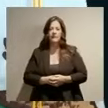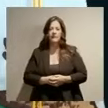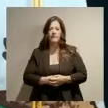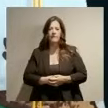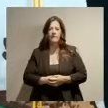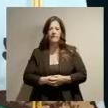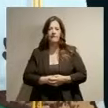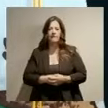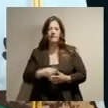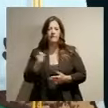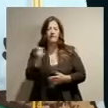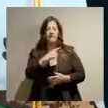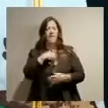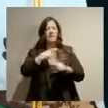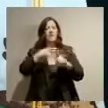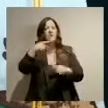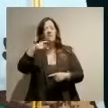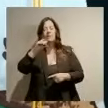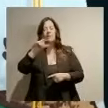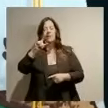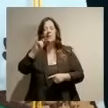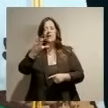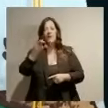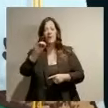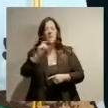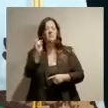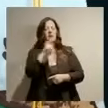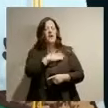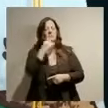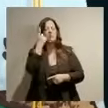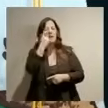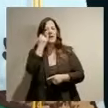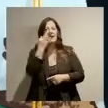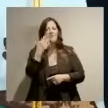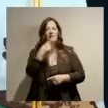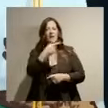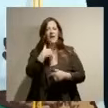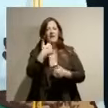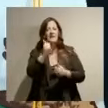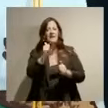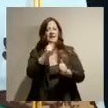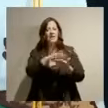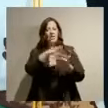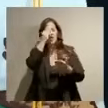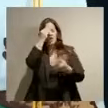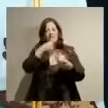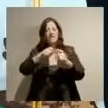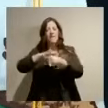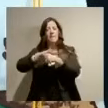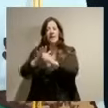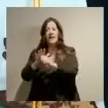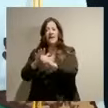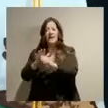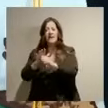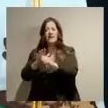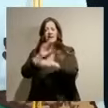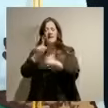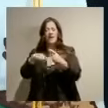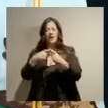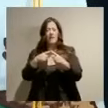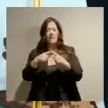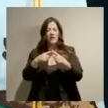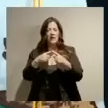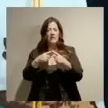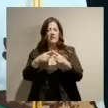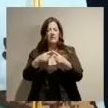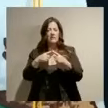Hi, still Blake with Politico. I wondered if there was anything that you all learned from the pandemic about the net operating loss